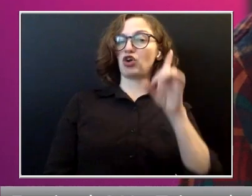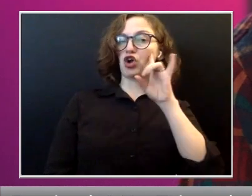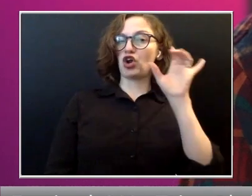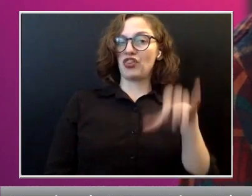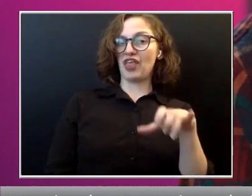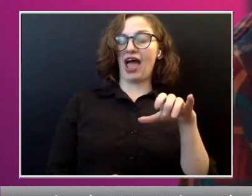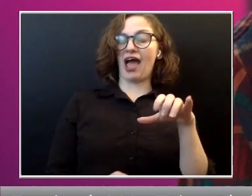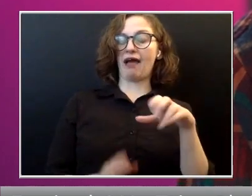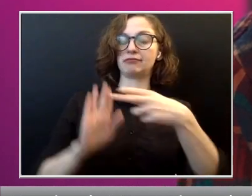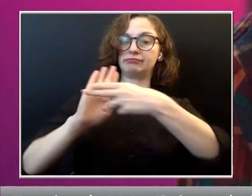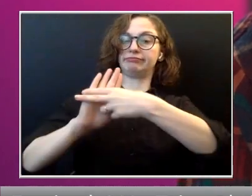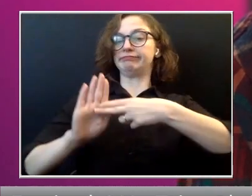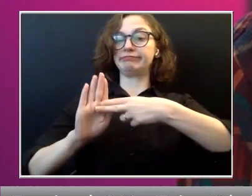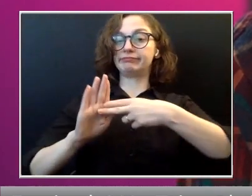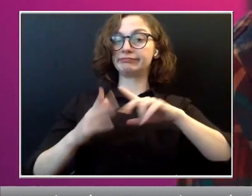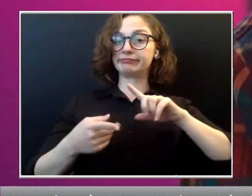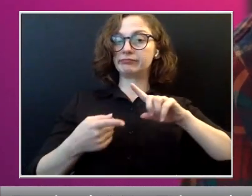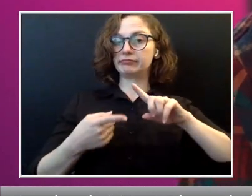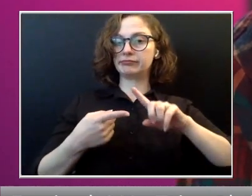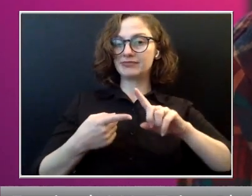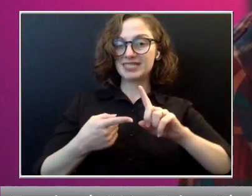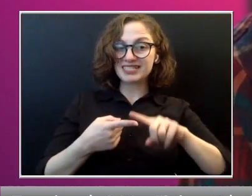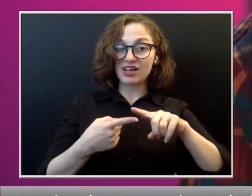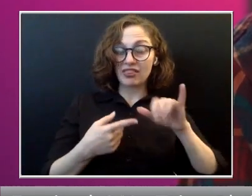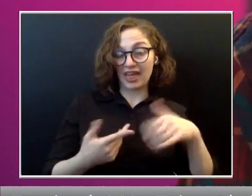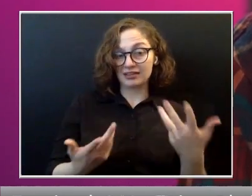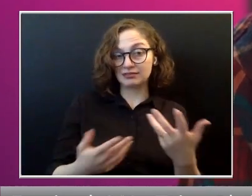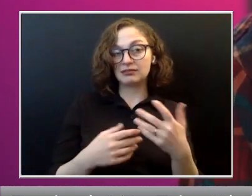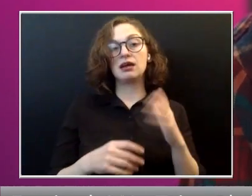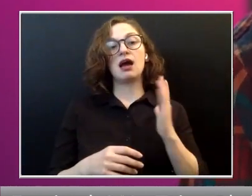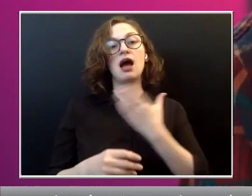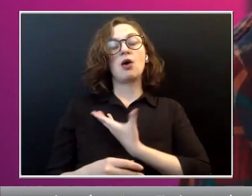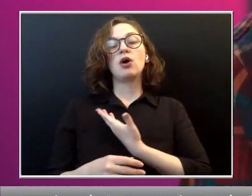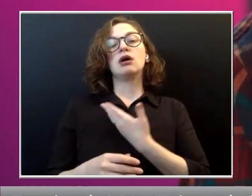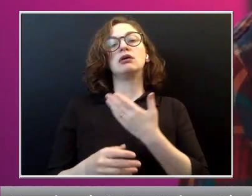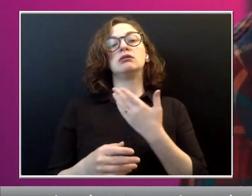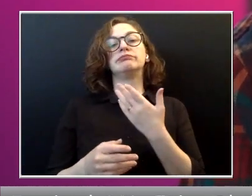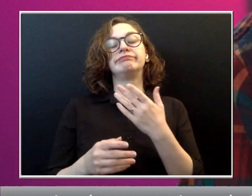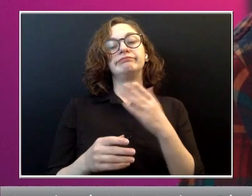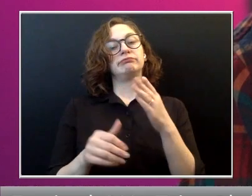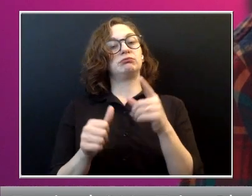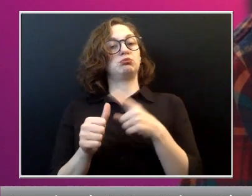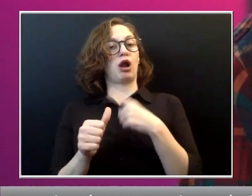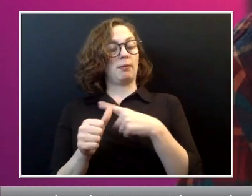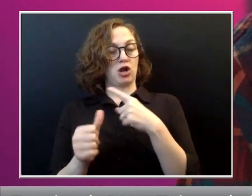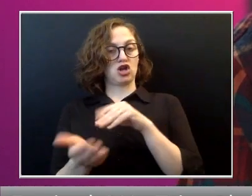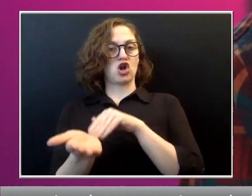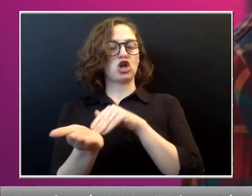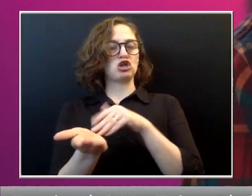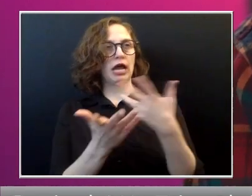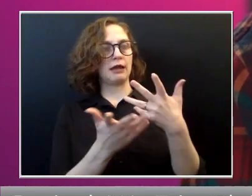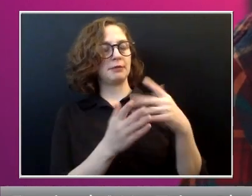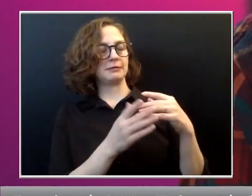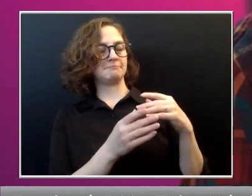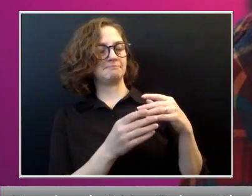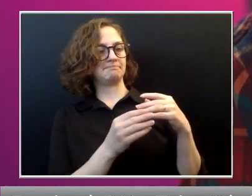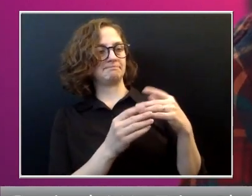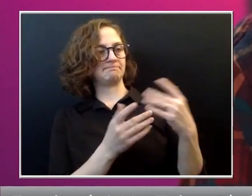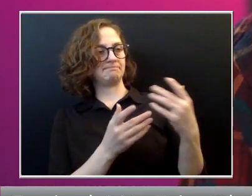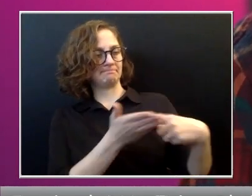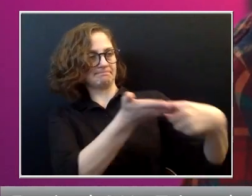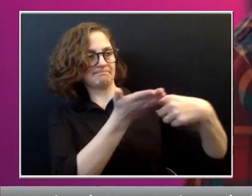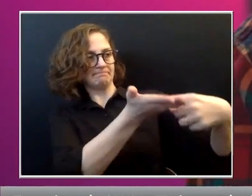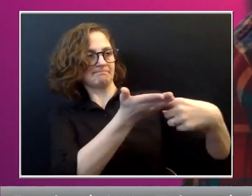and our primary doctor had been corresponding with a doctor in New York about this because there was some talk of